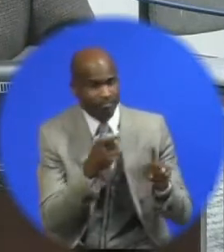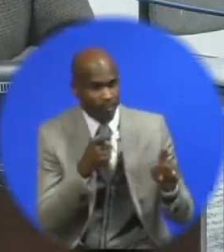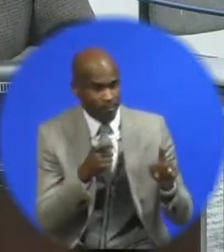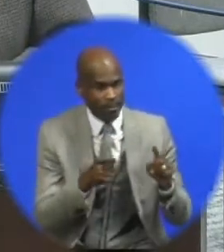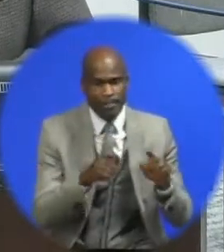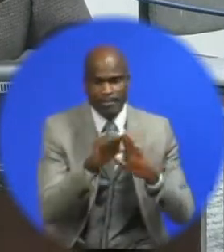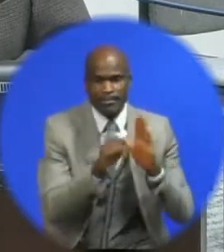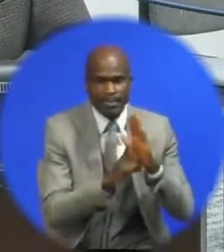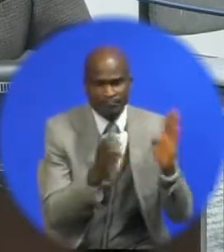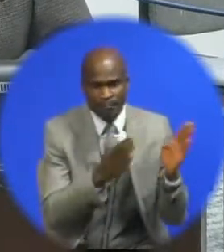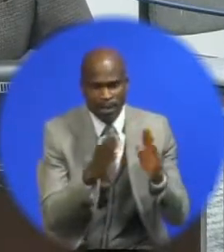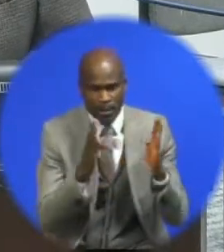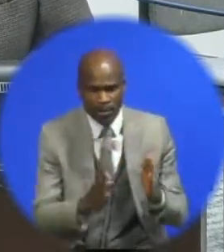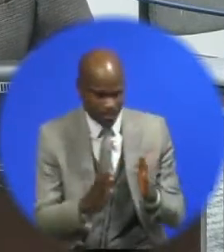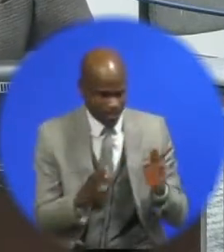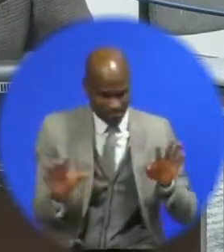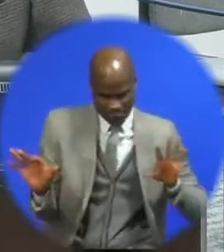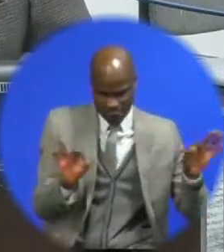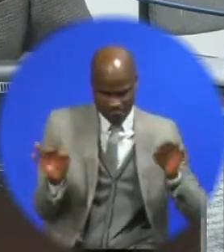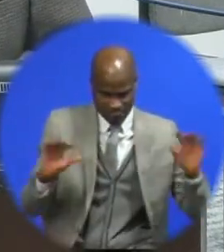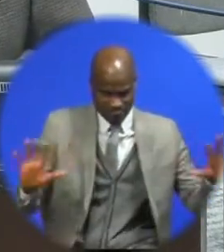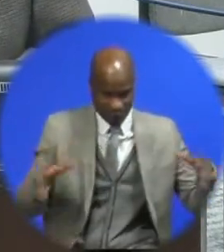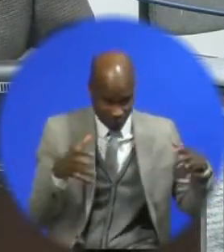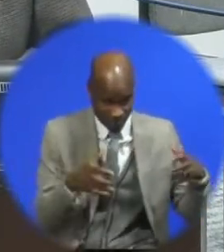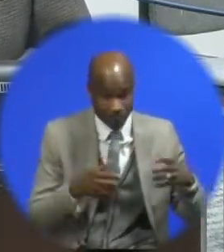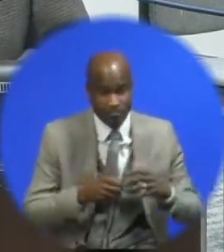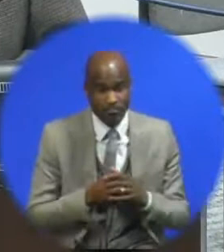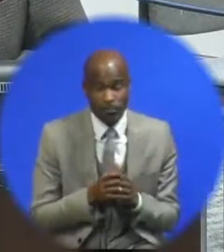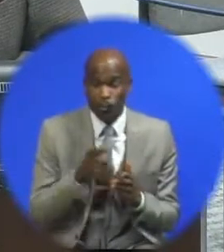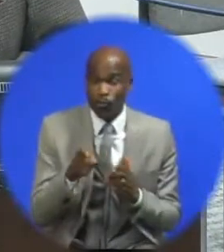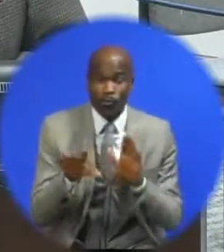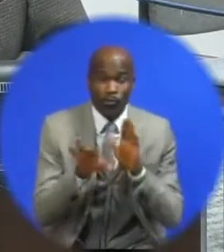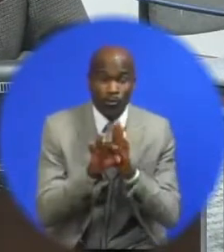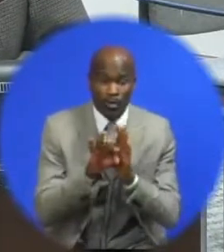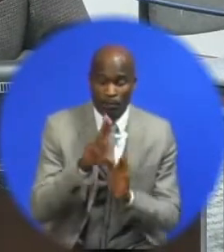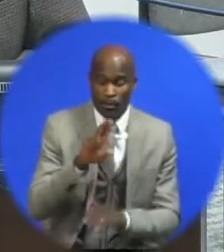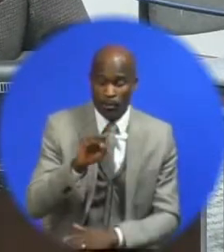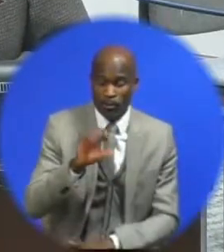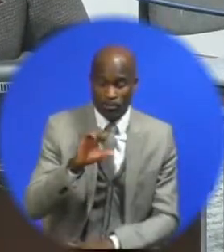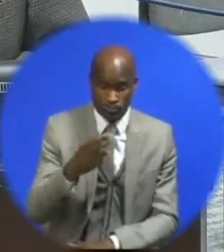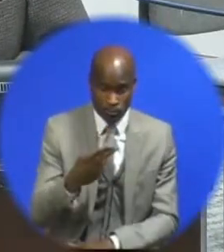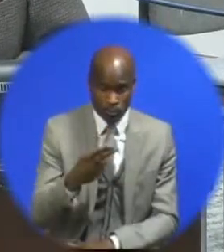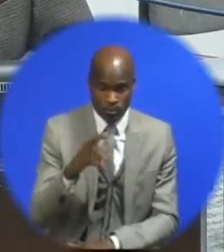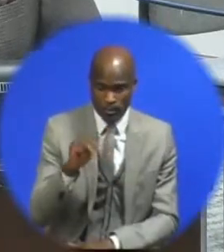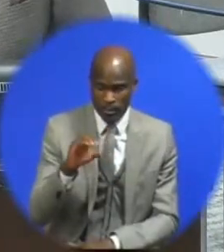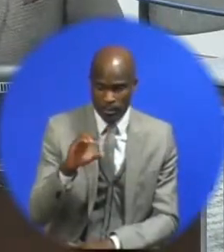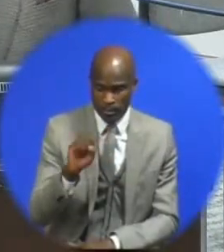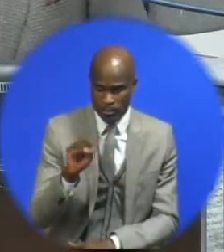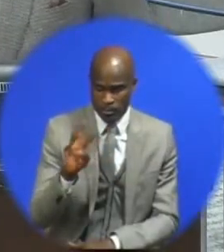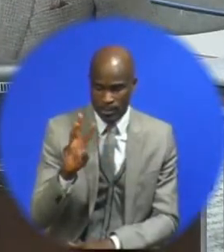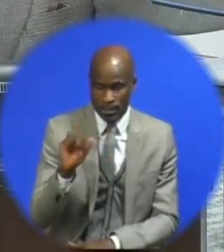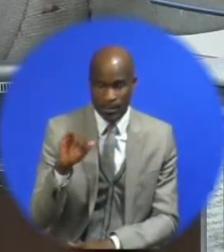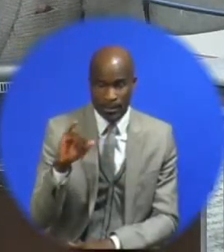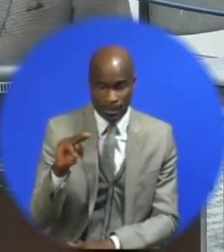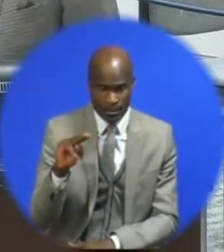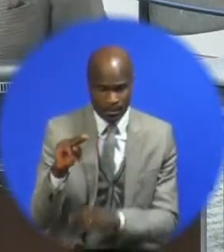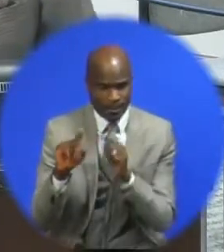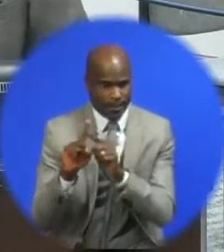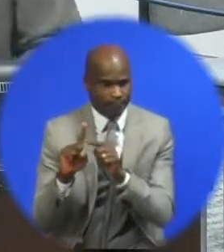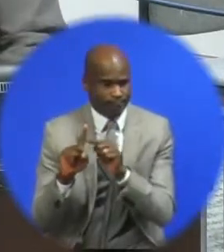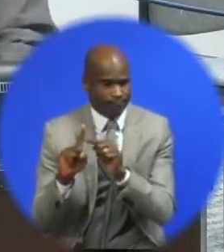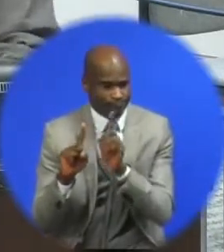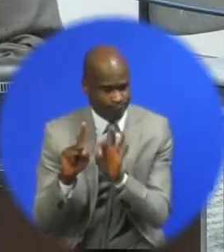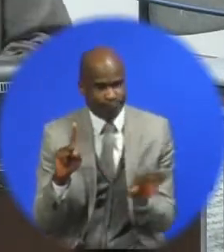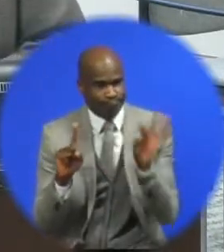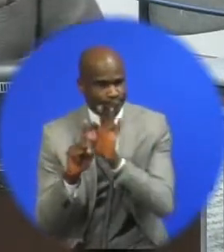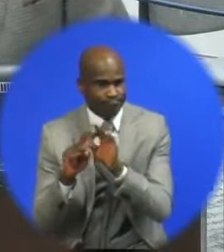you selected Butch McSwain to be on our board, so Butch has been a valuable member, and we meet periodically.